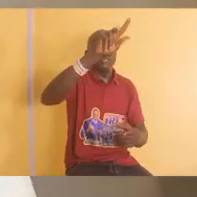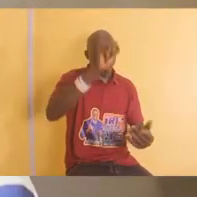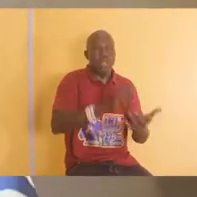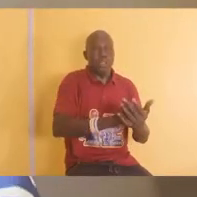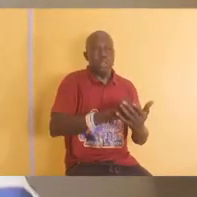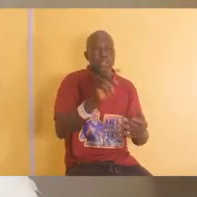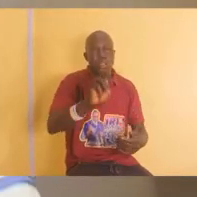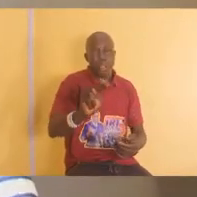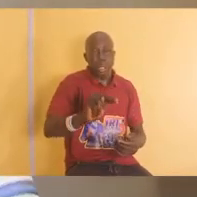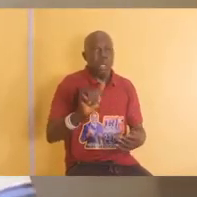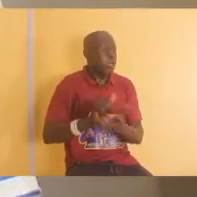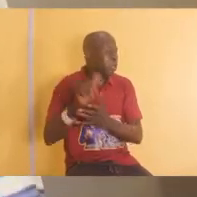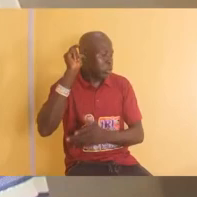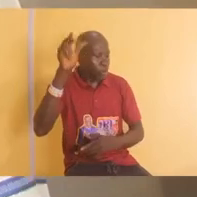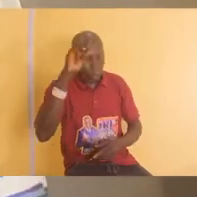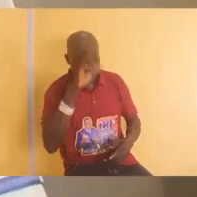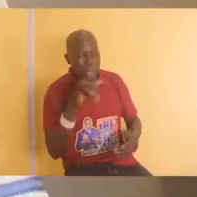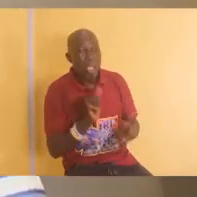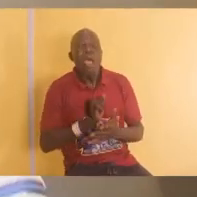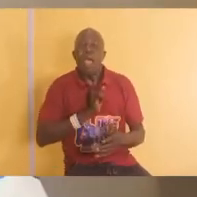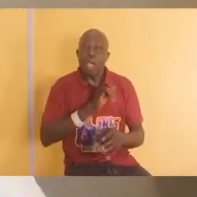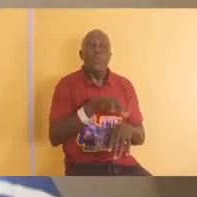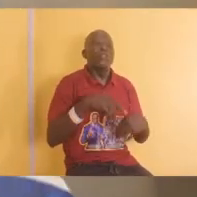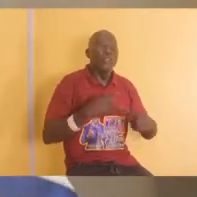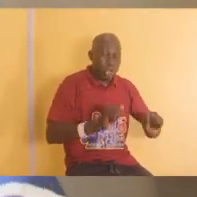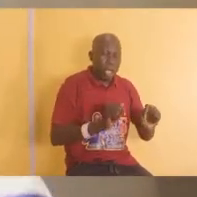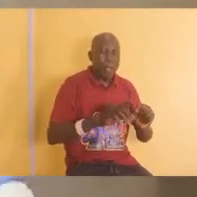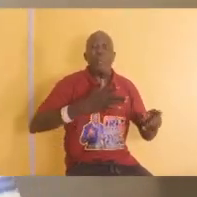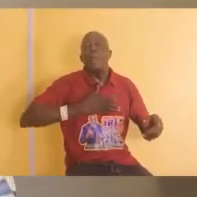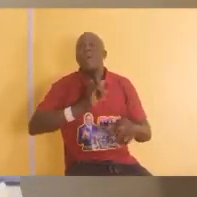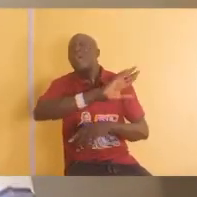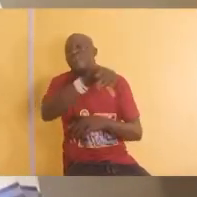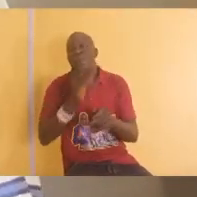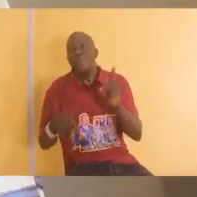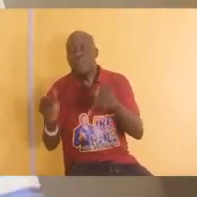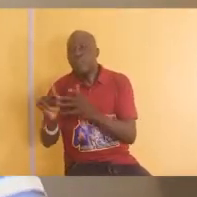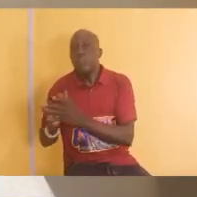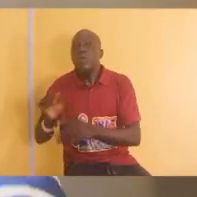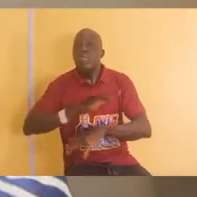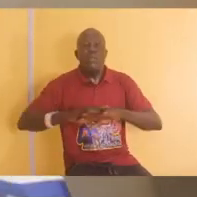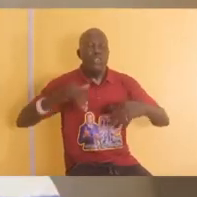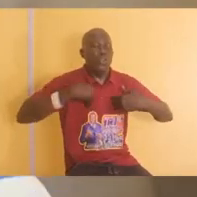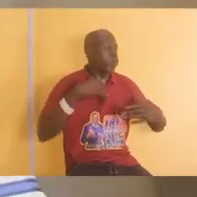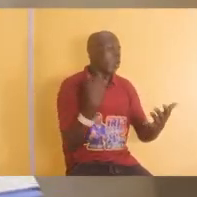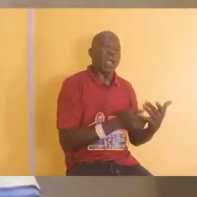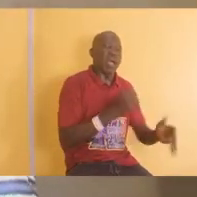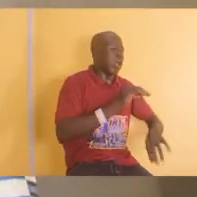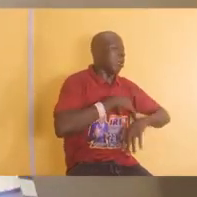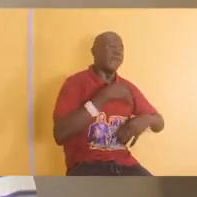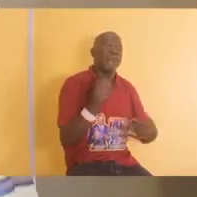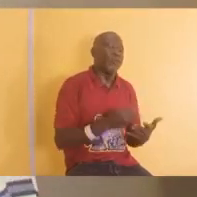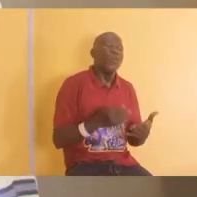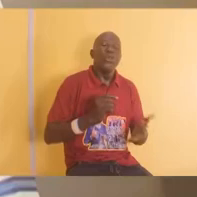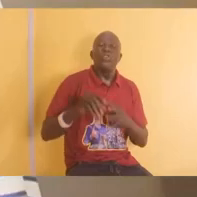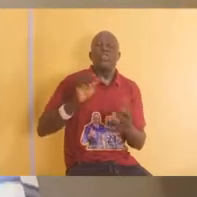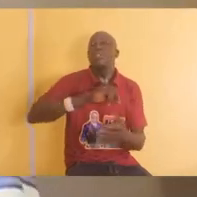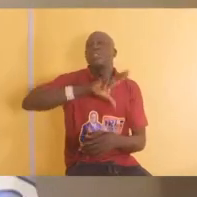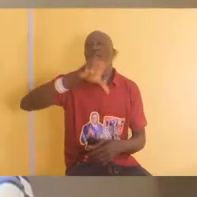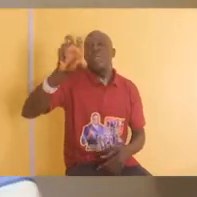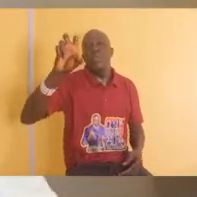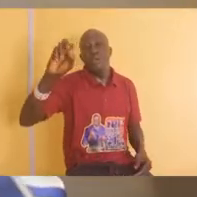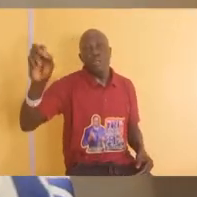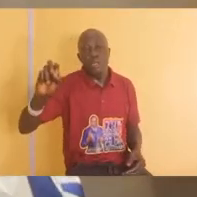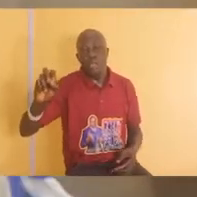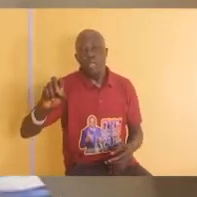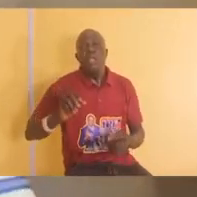of experiment and naira. Listen to me, sir. I do see for eternity for people who don't have to have money. Make